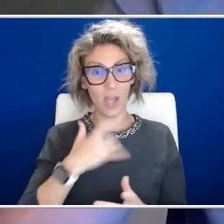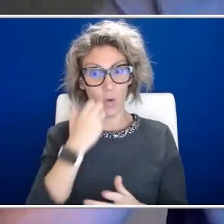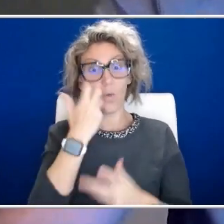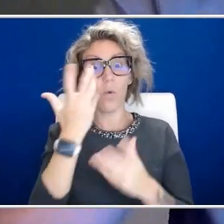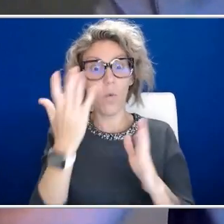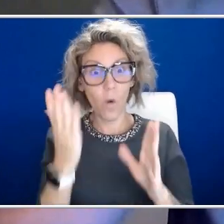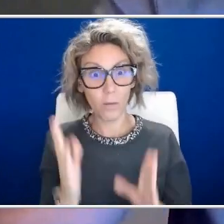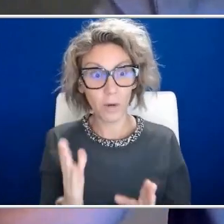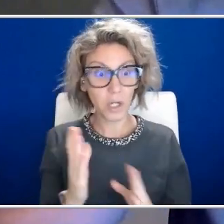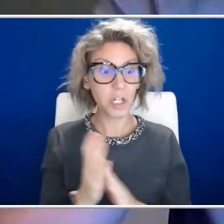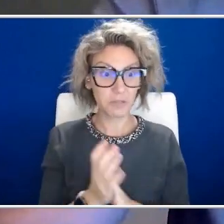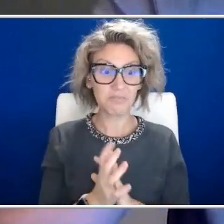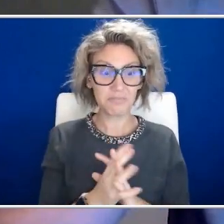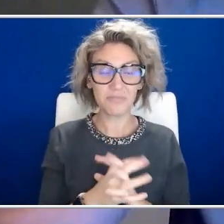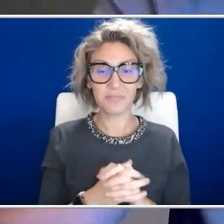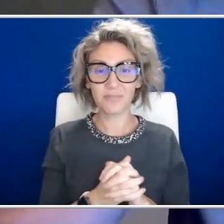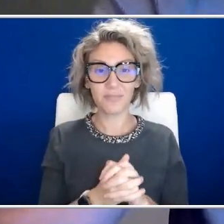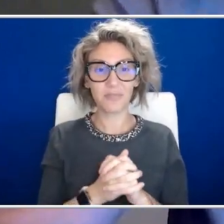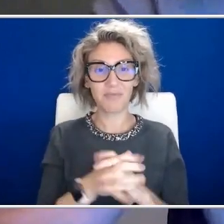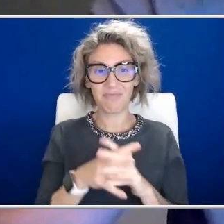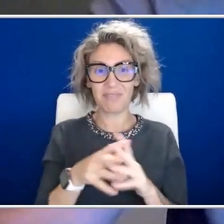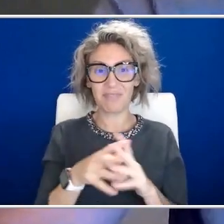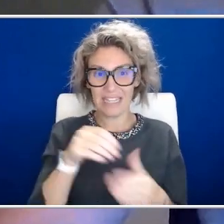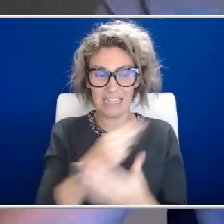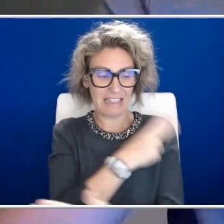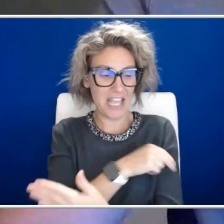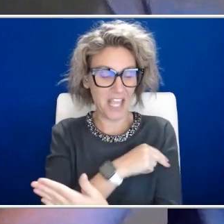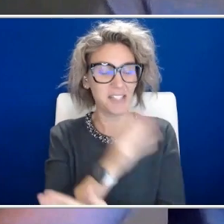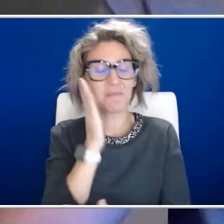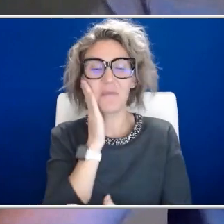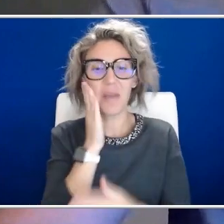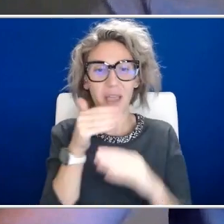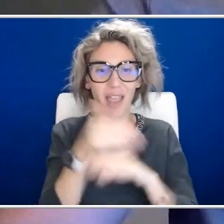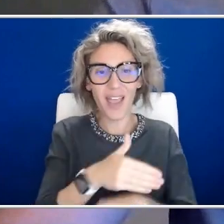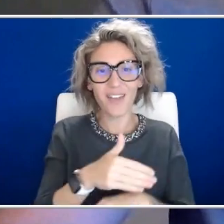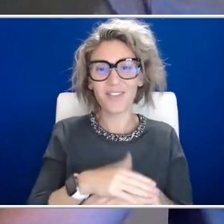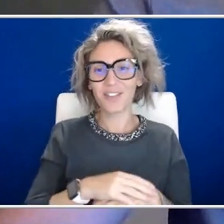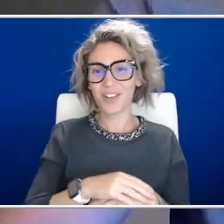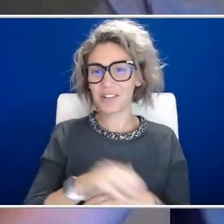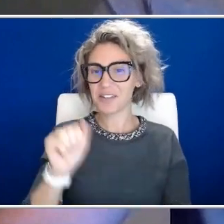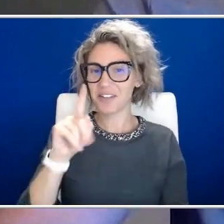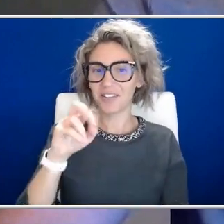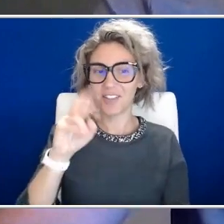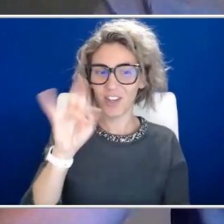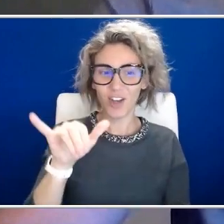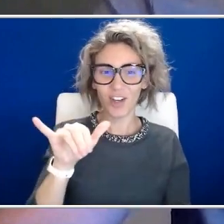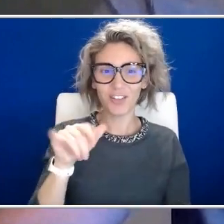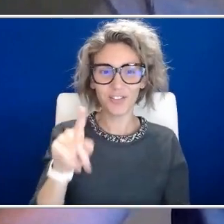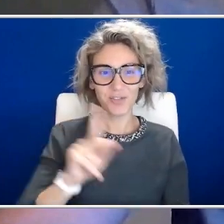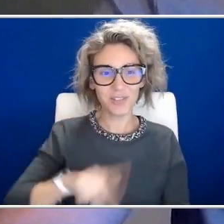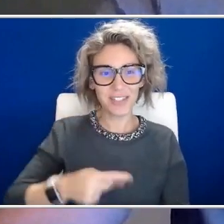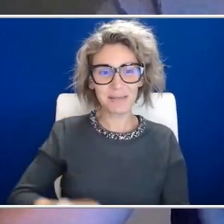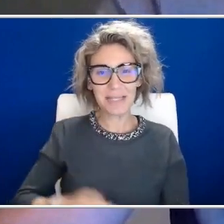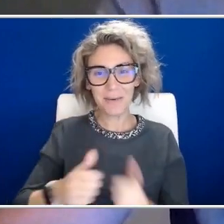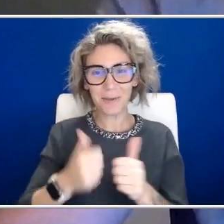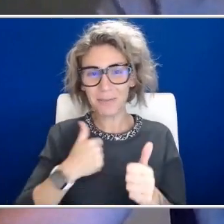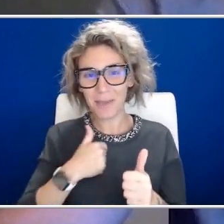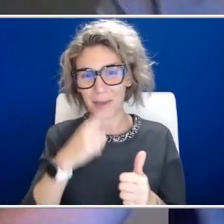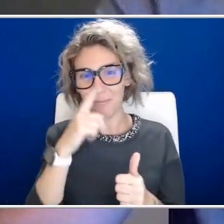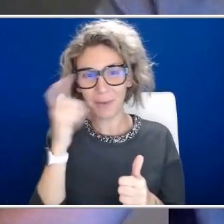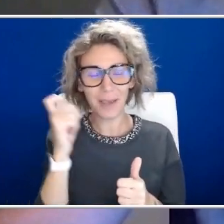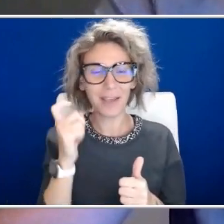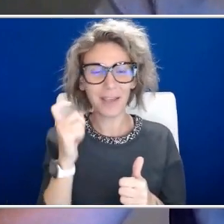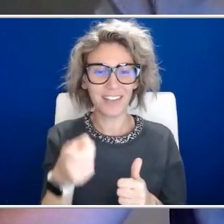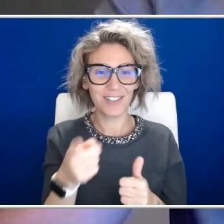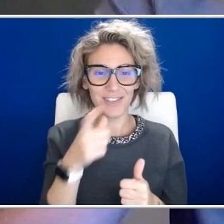hospital bed afterwards. But yeah, I think Audrey was kind of upset at me because she